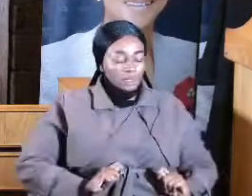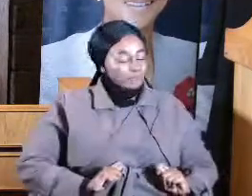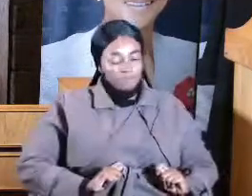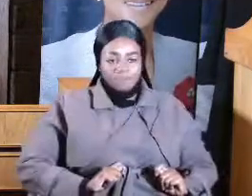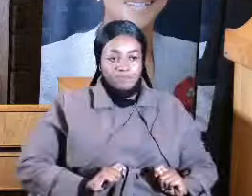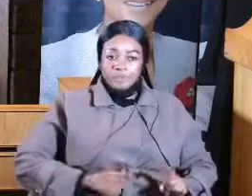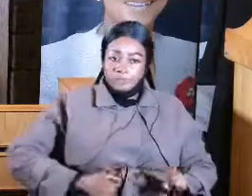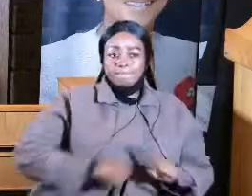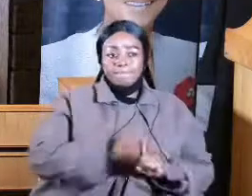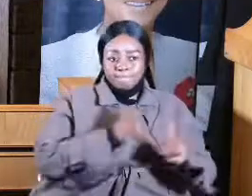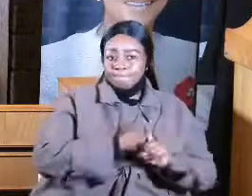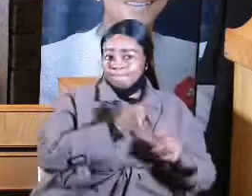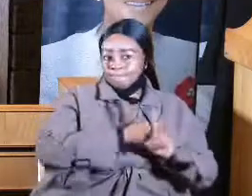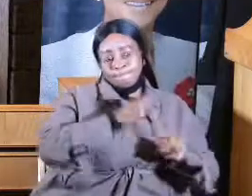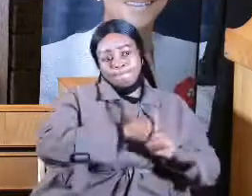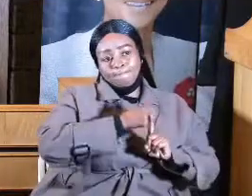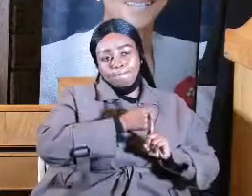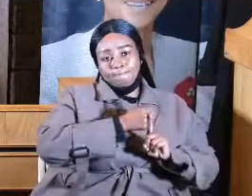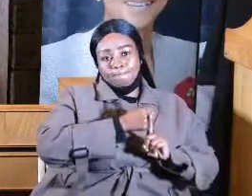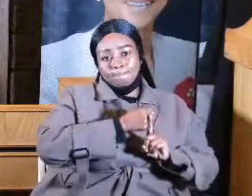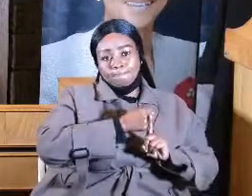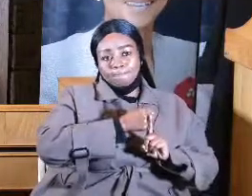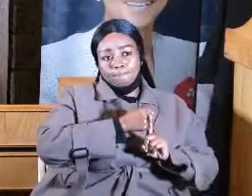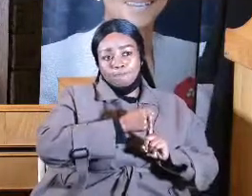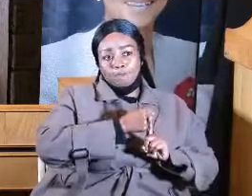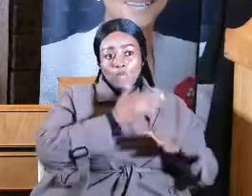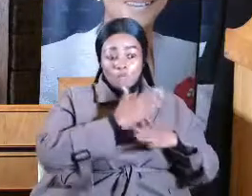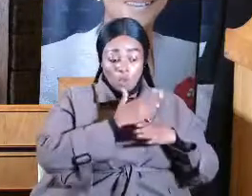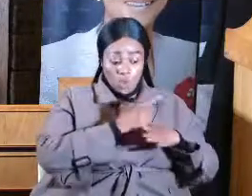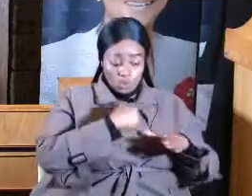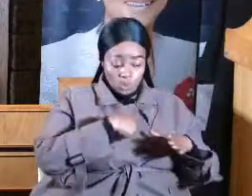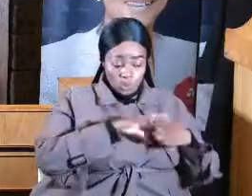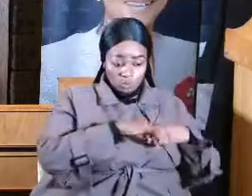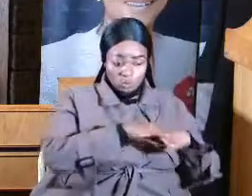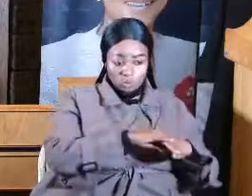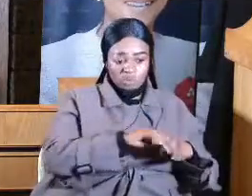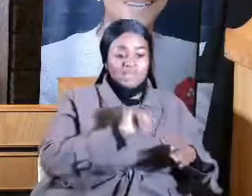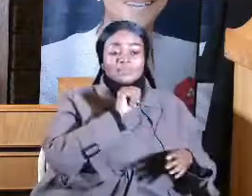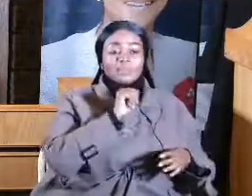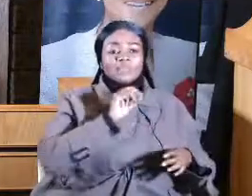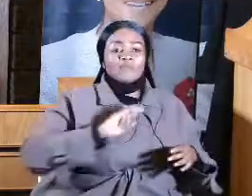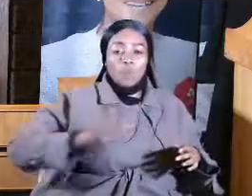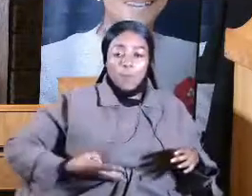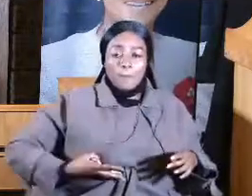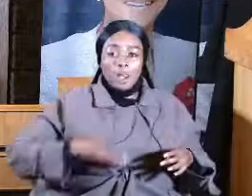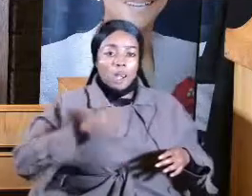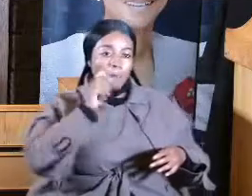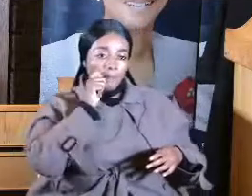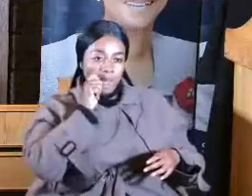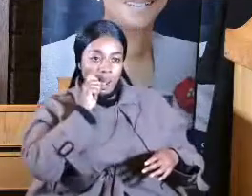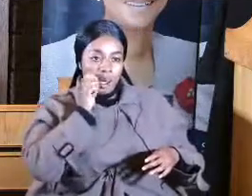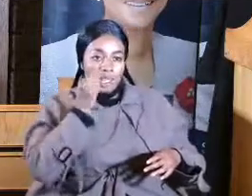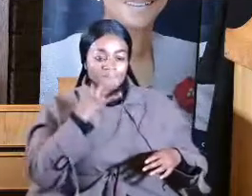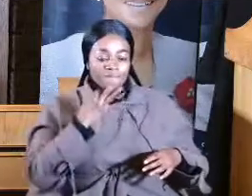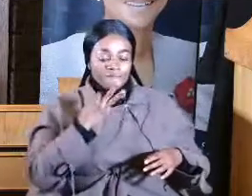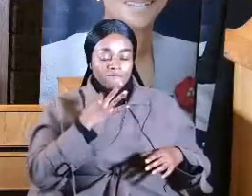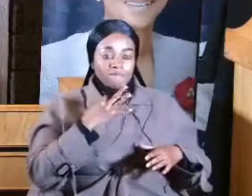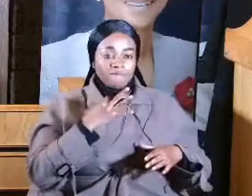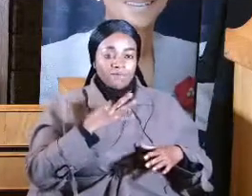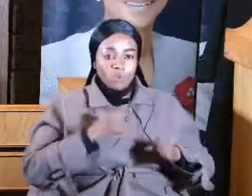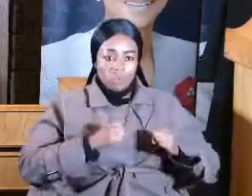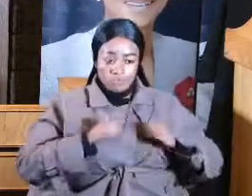efforts. But at the end of the day, the work that you are doing as a leader, whether you are a woman or a man, if you are